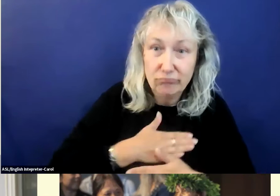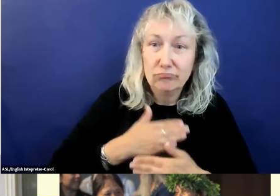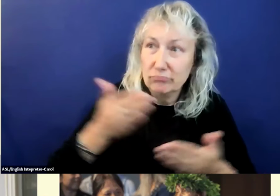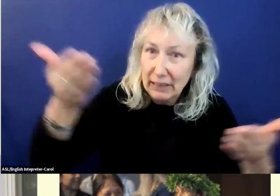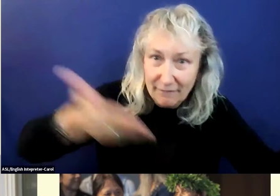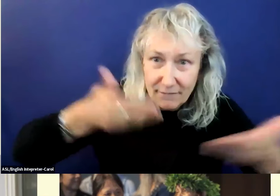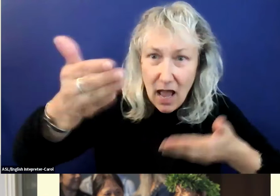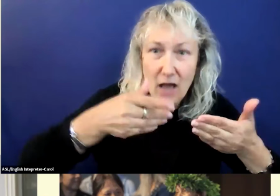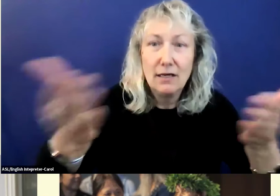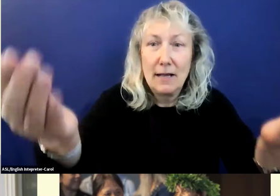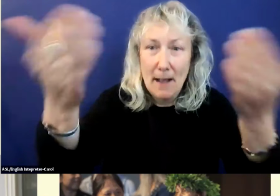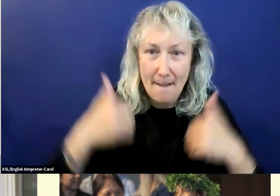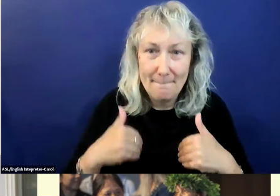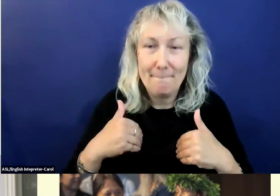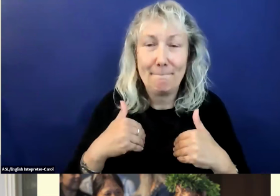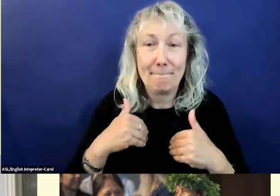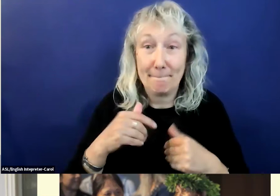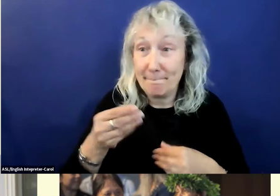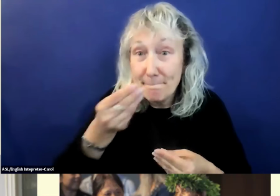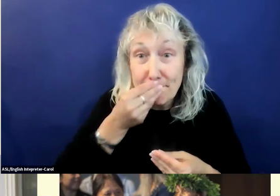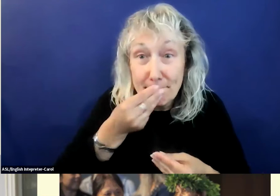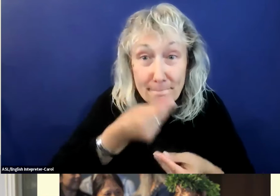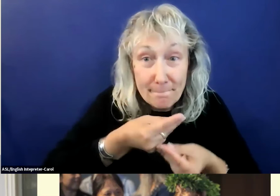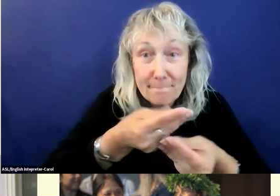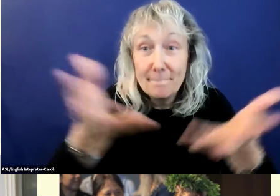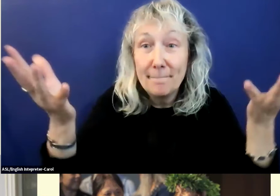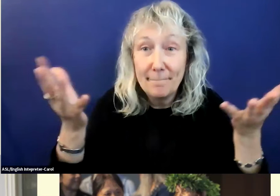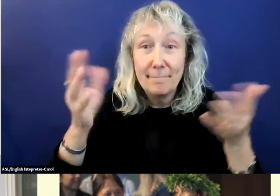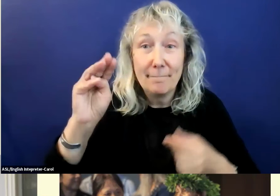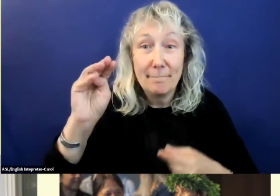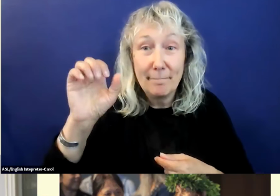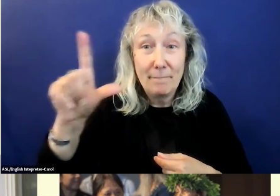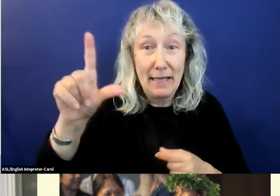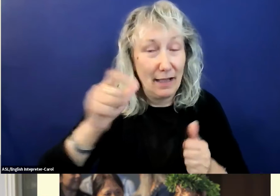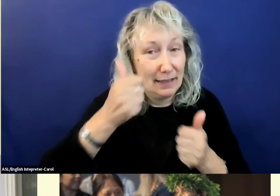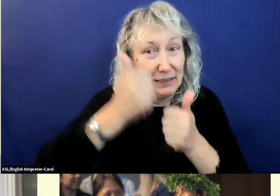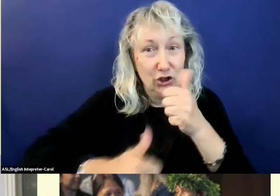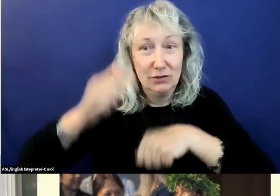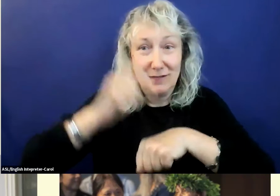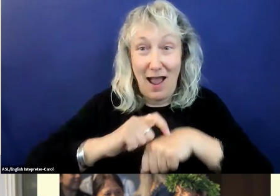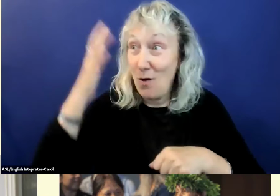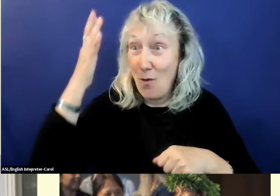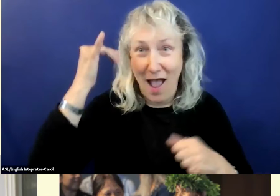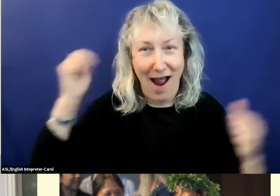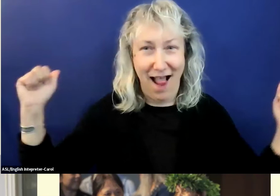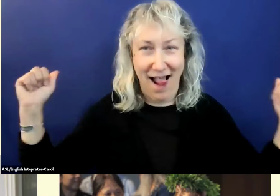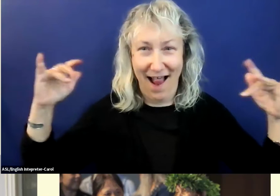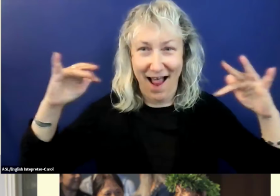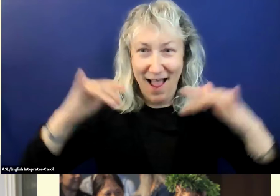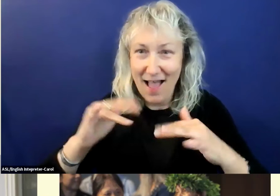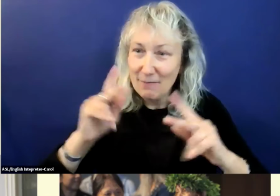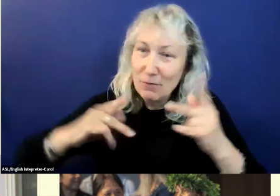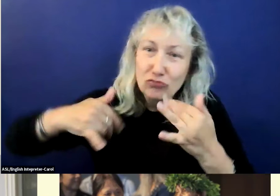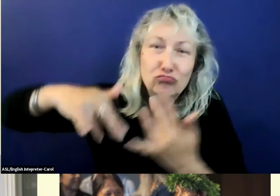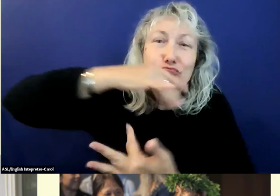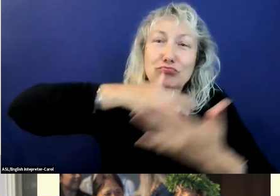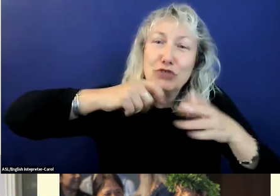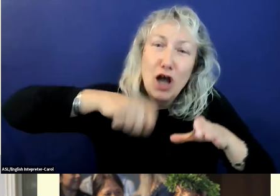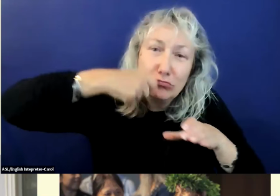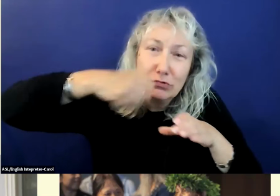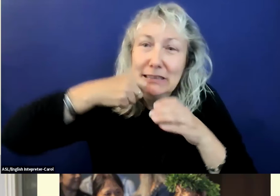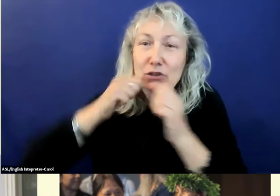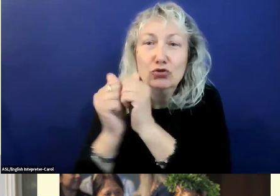learn from it. We do meals at every event that we have because that's what brings our community together and build